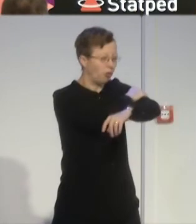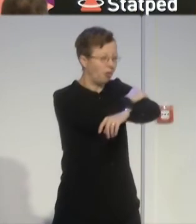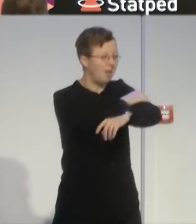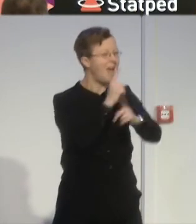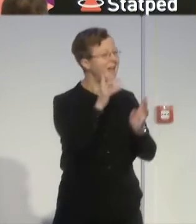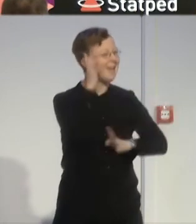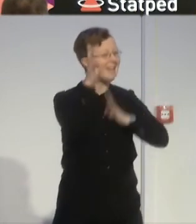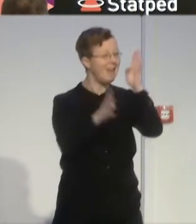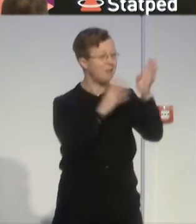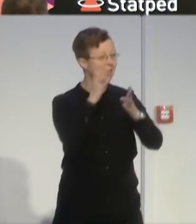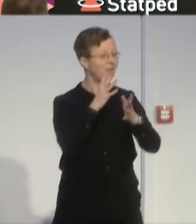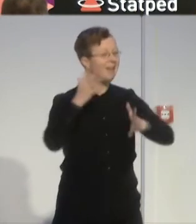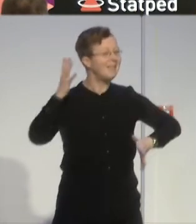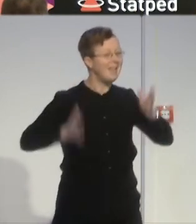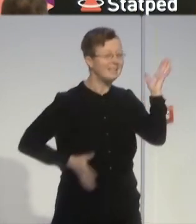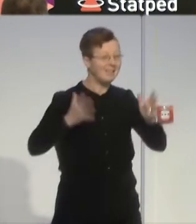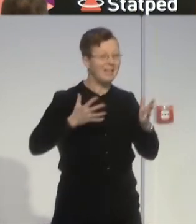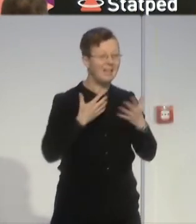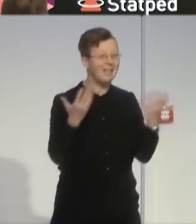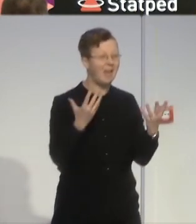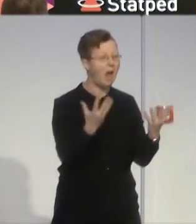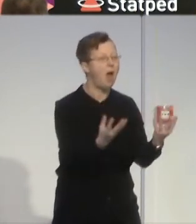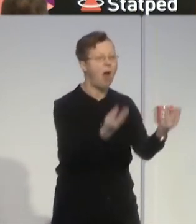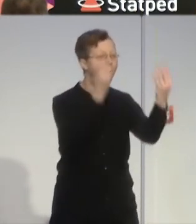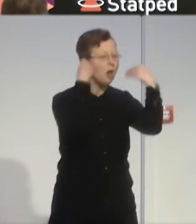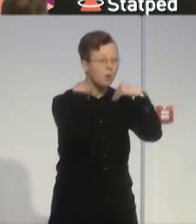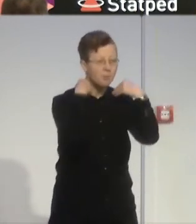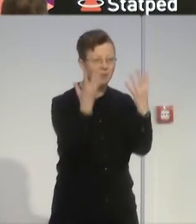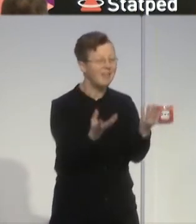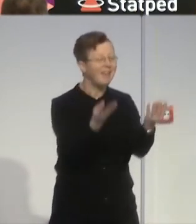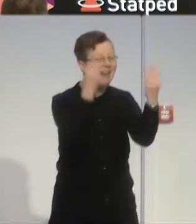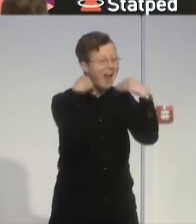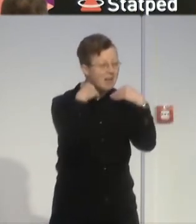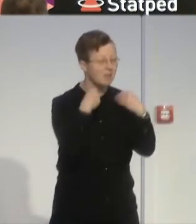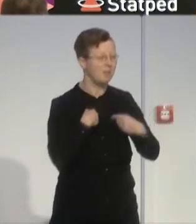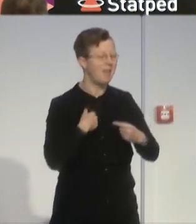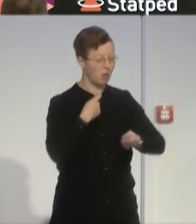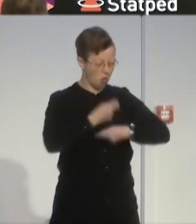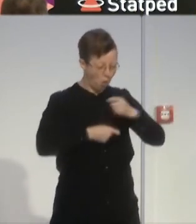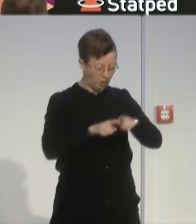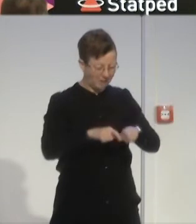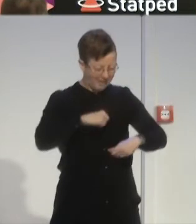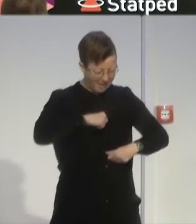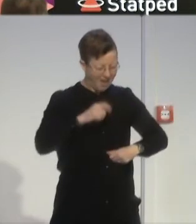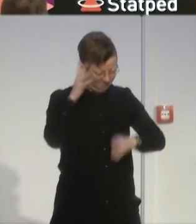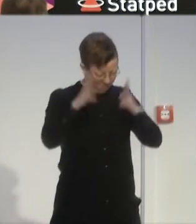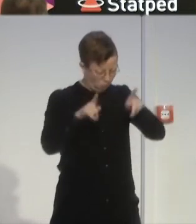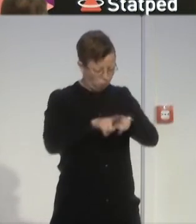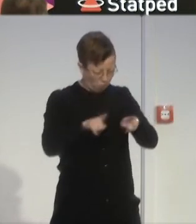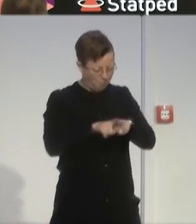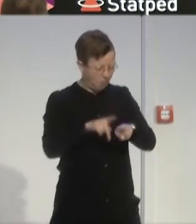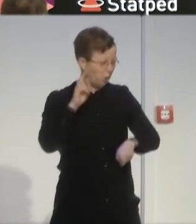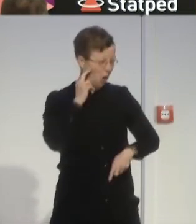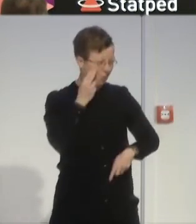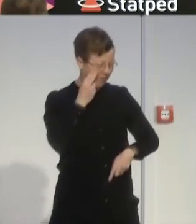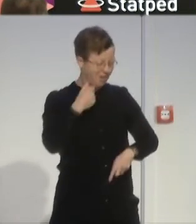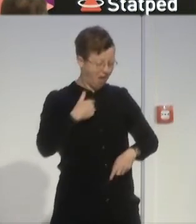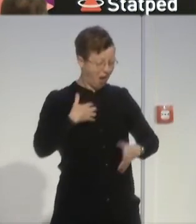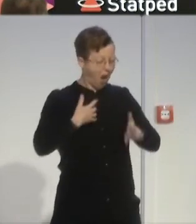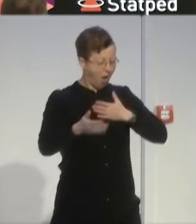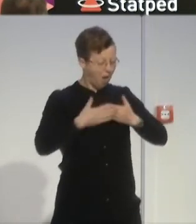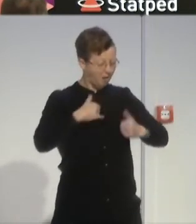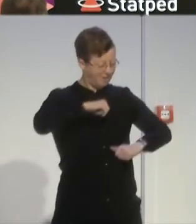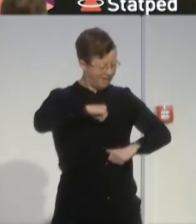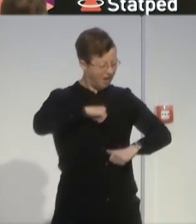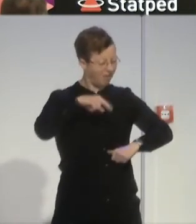creative gesture. It is not acquired. I have made it as a deafblind person myself. I have created it myself.